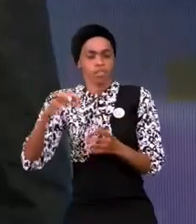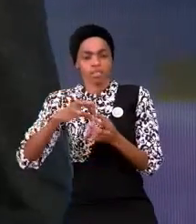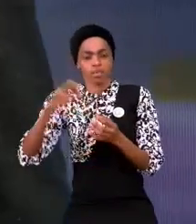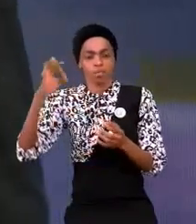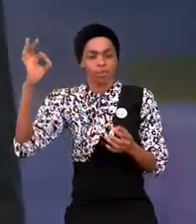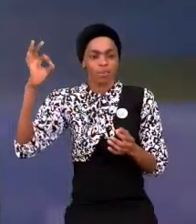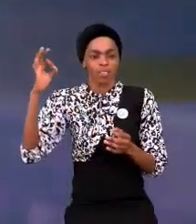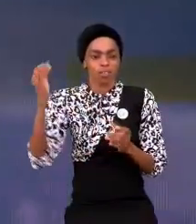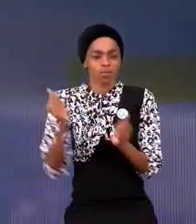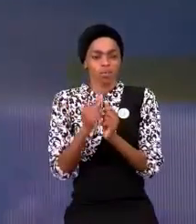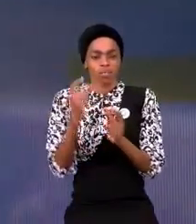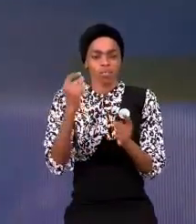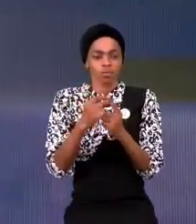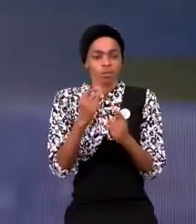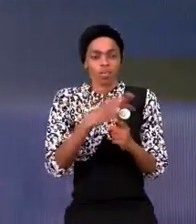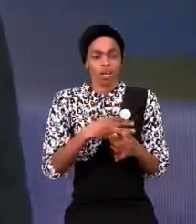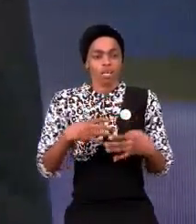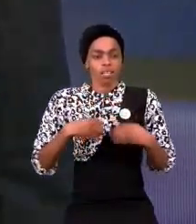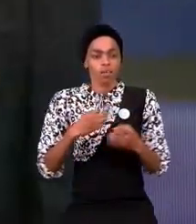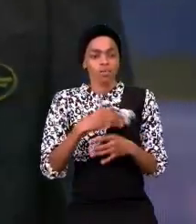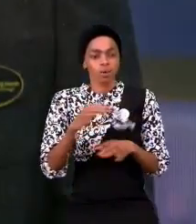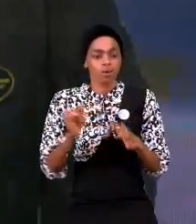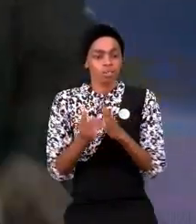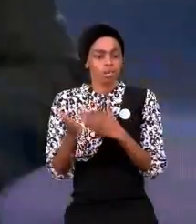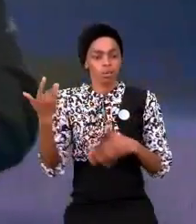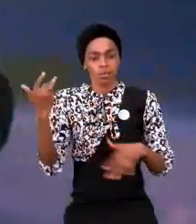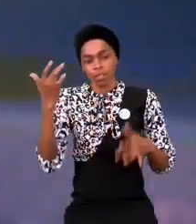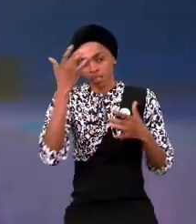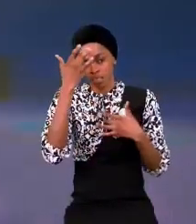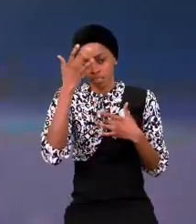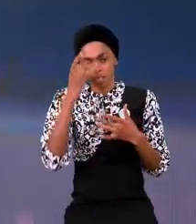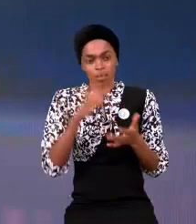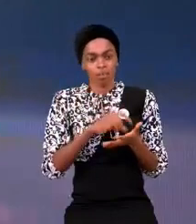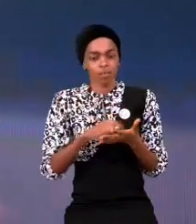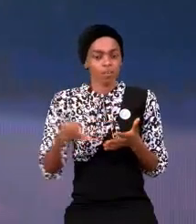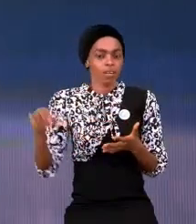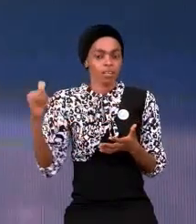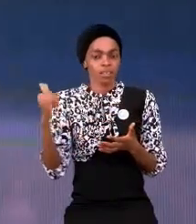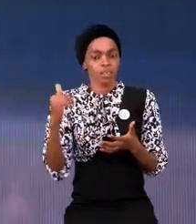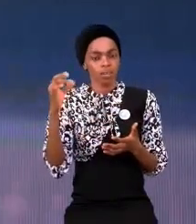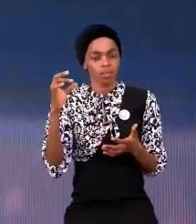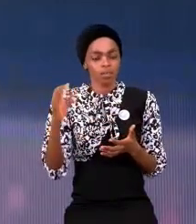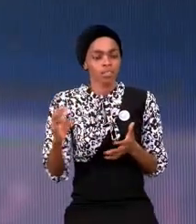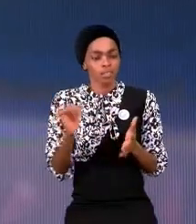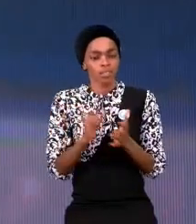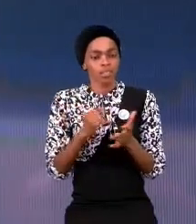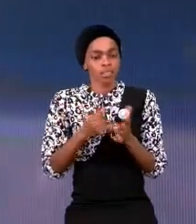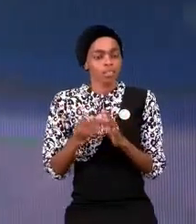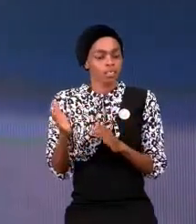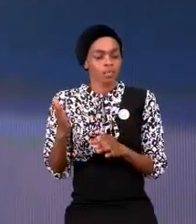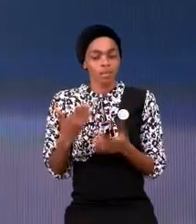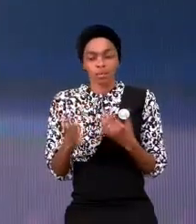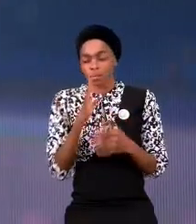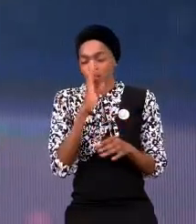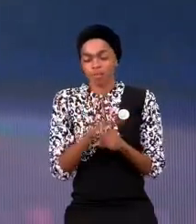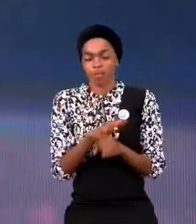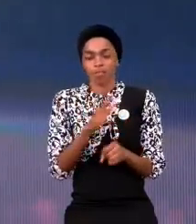17. That it might be fulfilled, which was spoken by Isaiah the prophet,